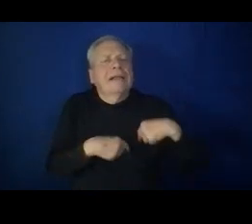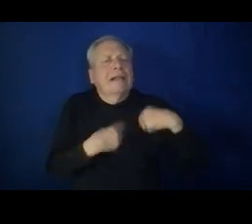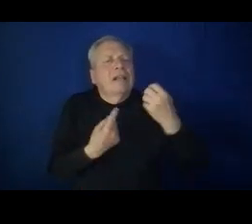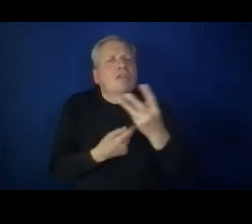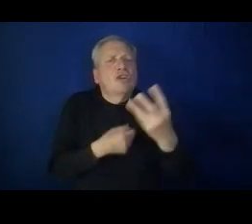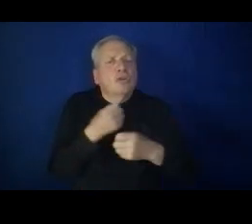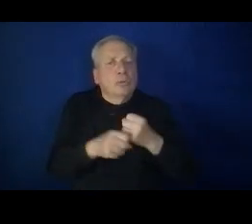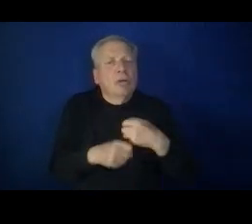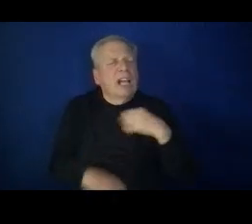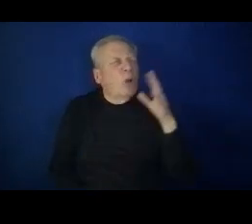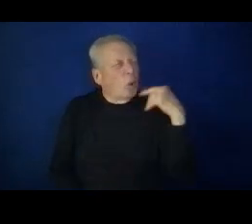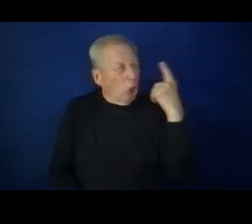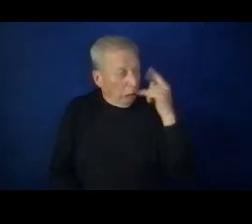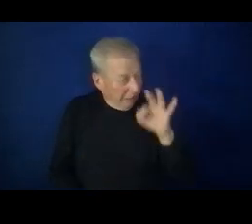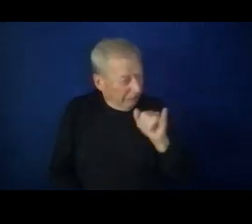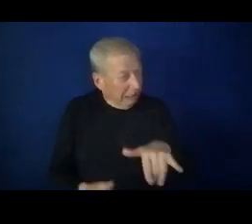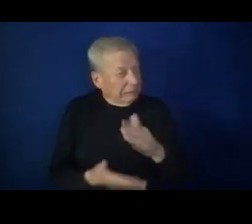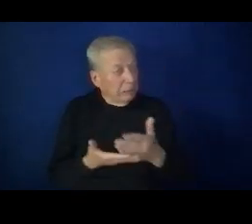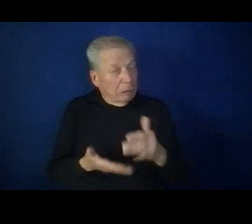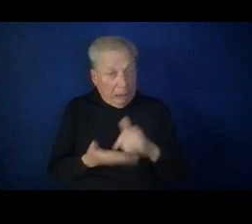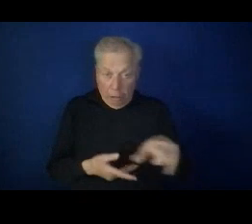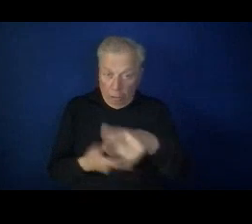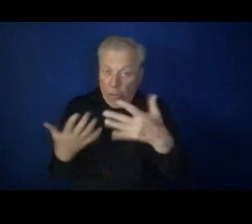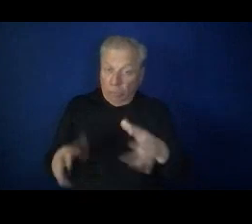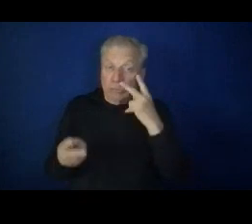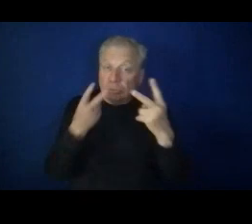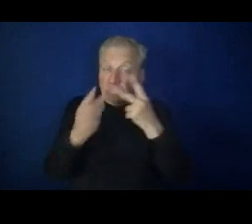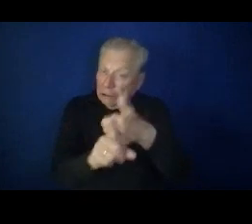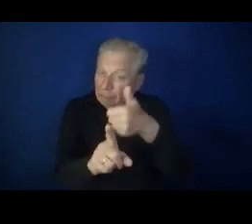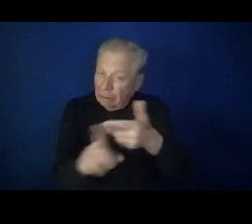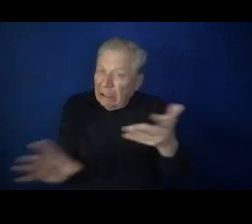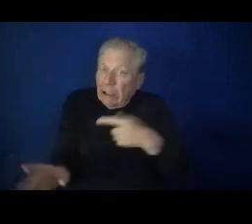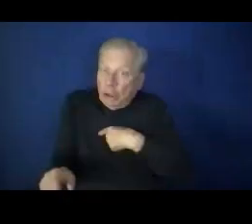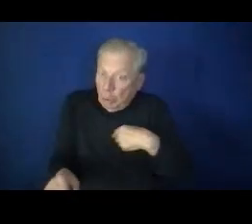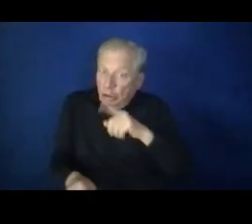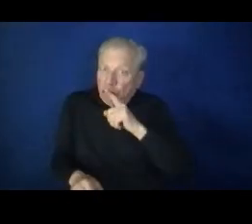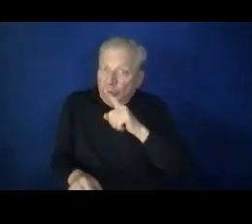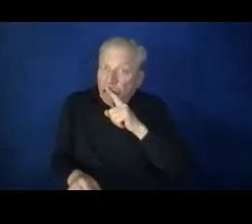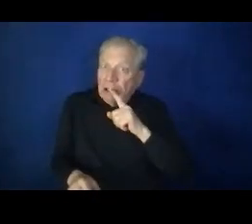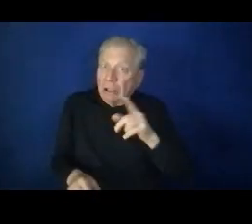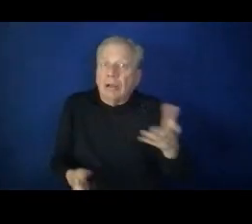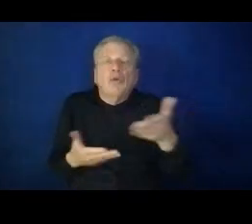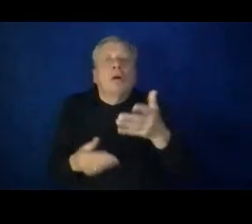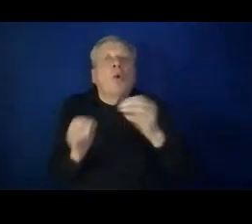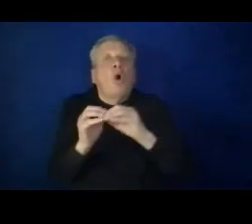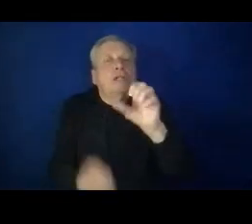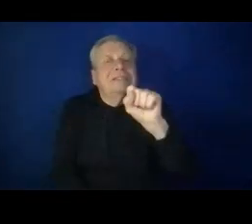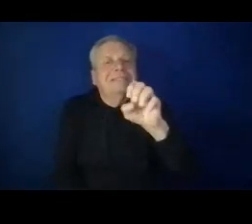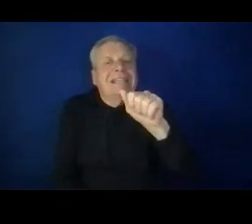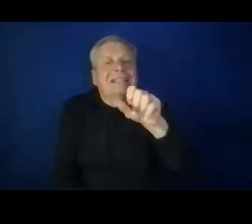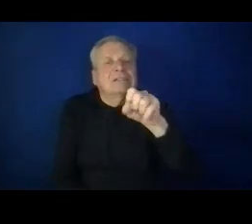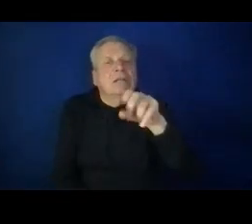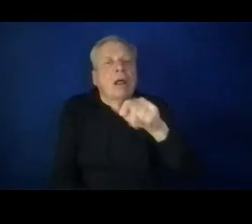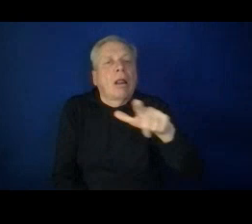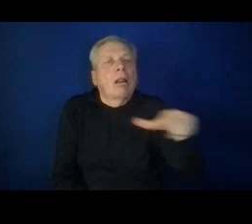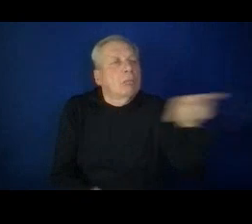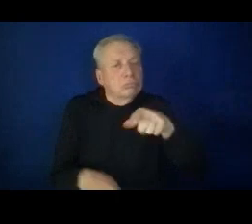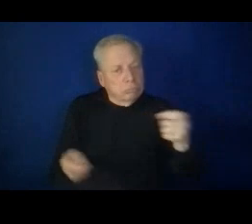And I wonder if maybe this is something that you're seeing, is that we've actually brought on seasonal traffic